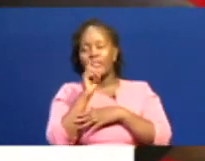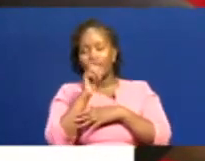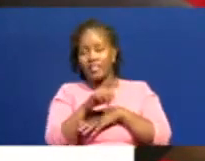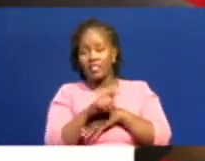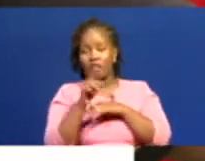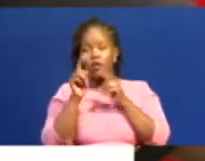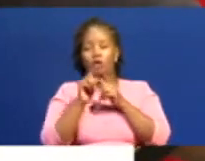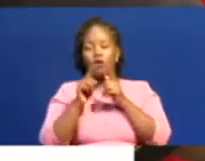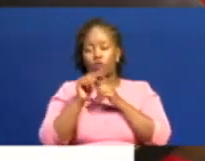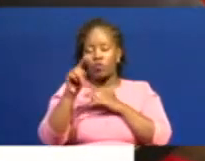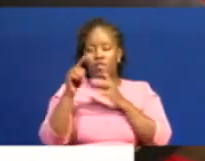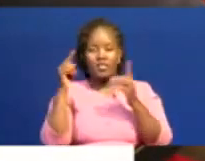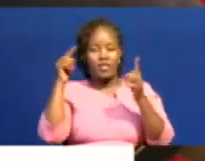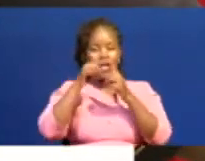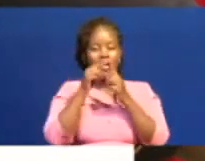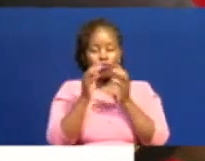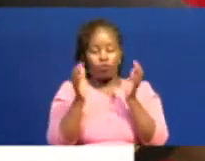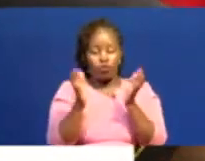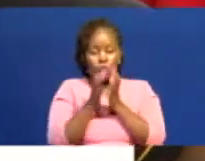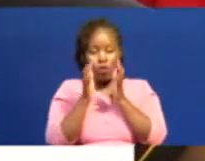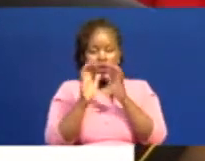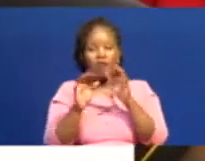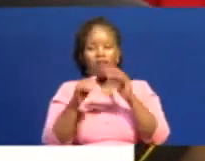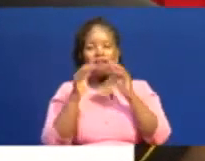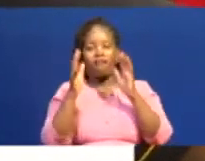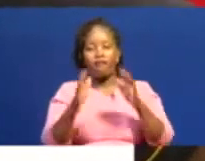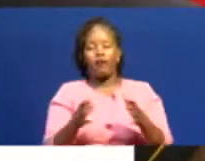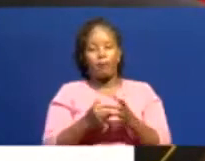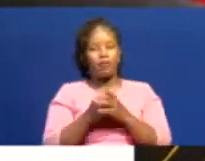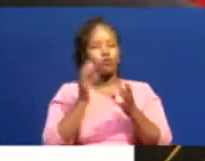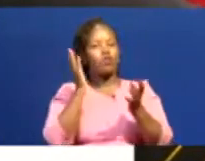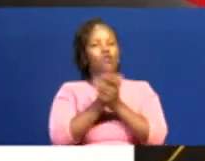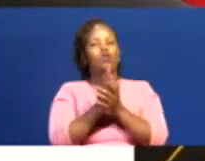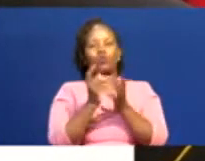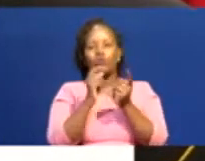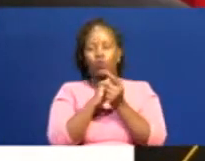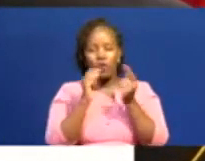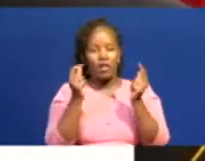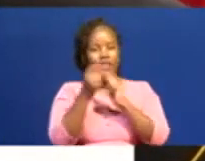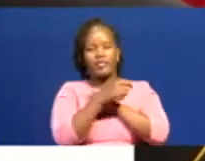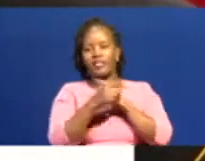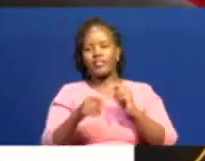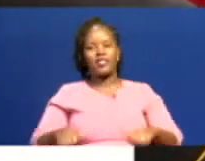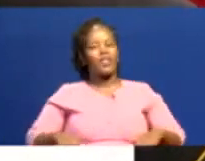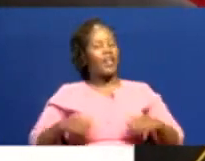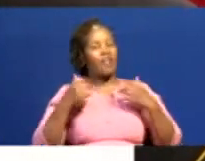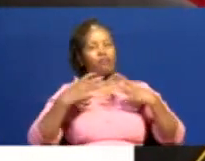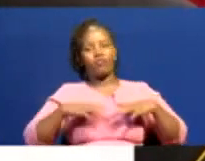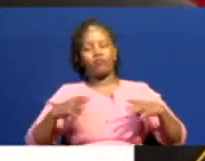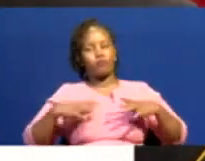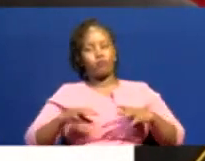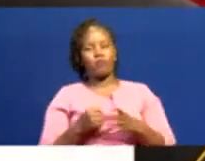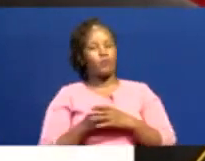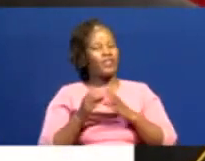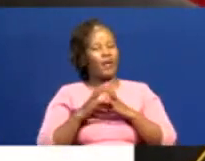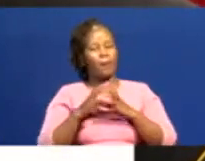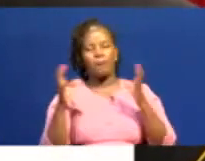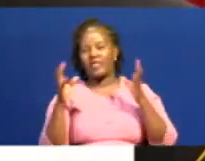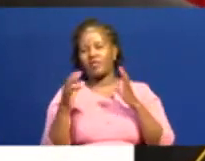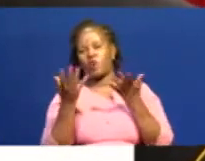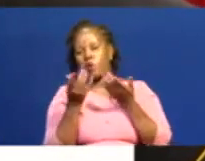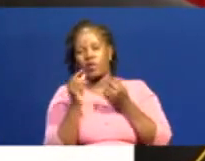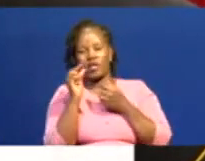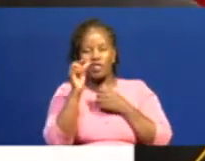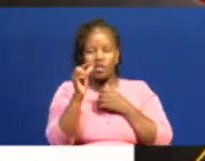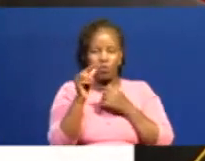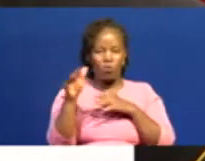all to smallholder farmers. And I can tell you, it has changed the lives of these farmers in a small way, but that small thing